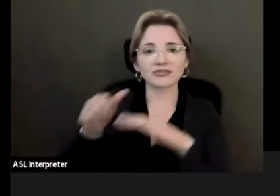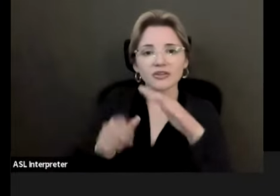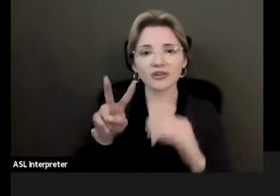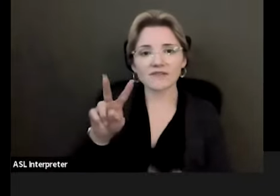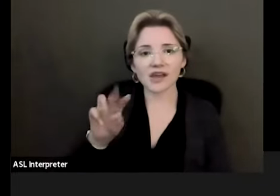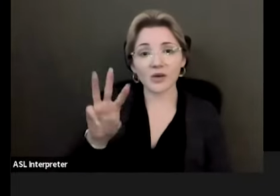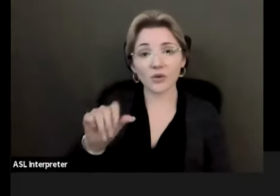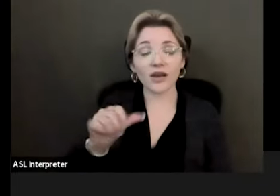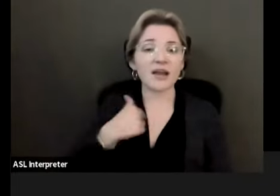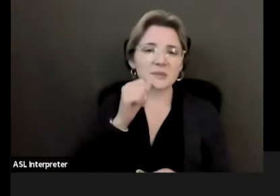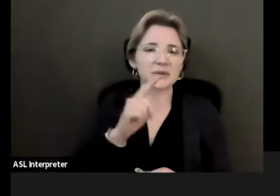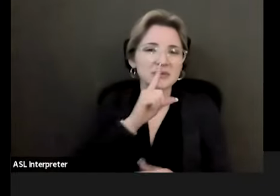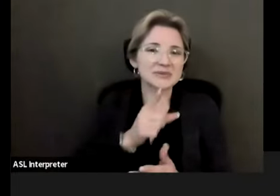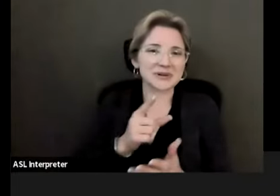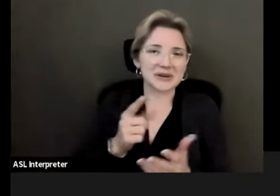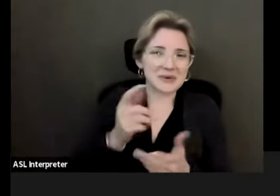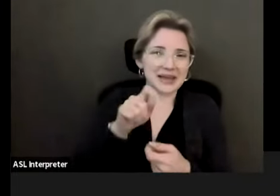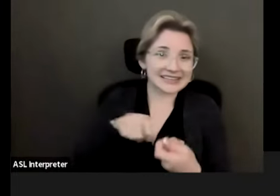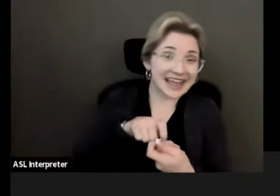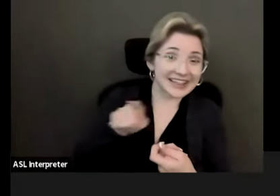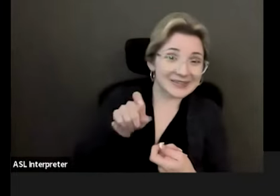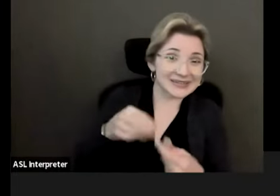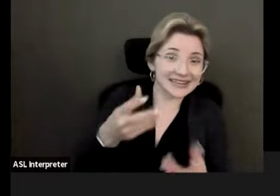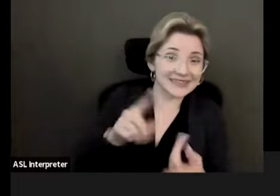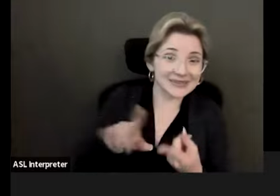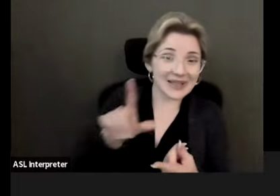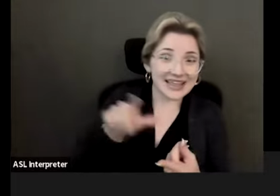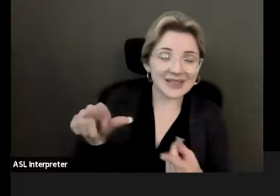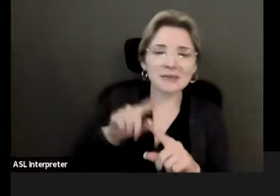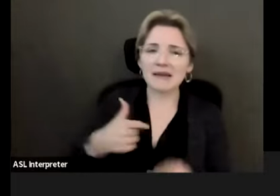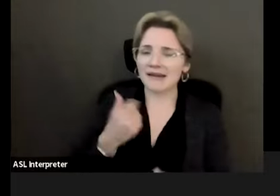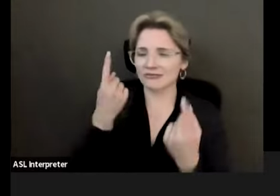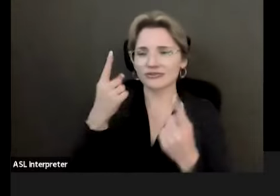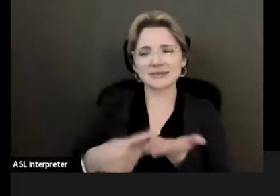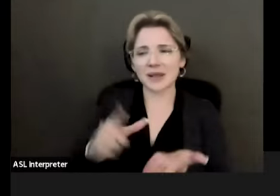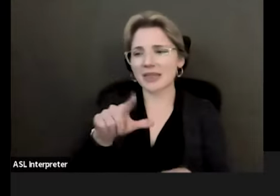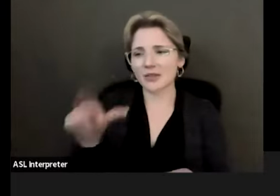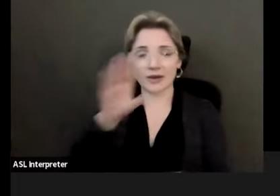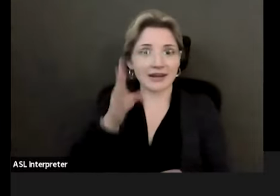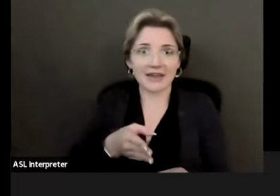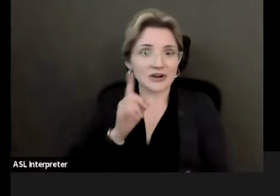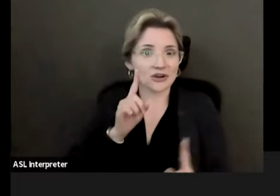it'll be what to give to my landlord, but I absolutely hear you on that.